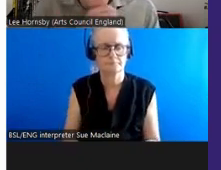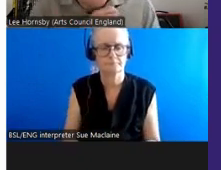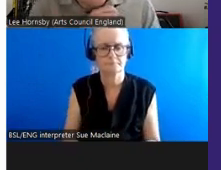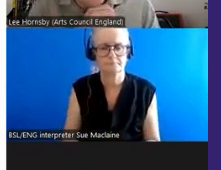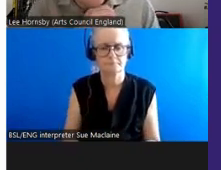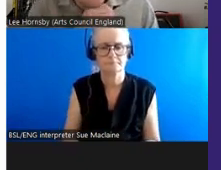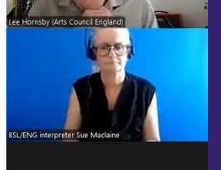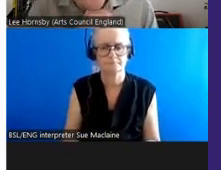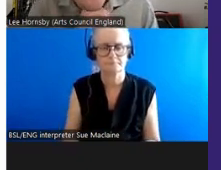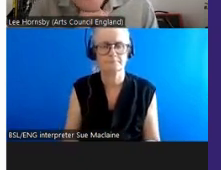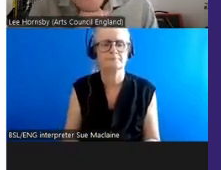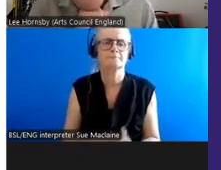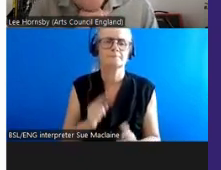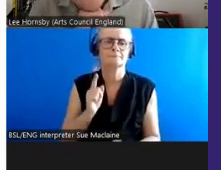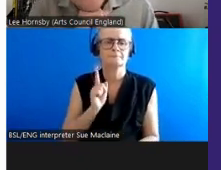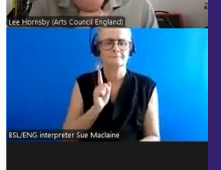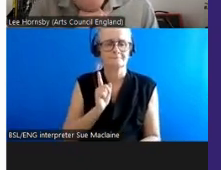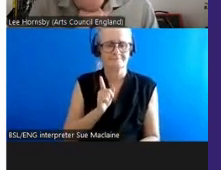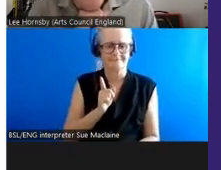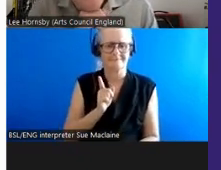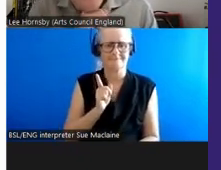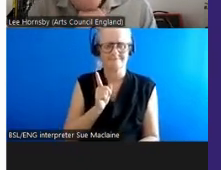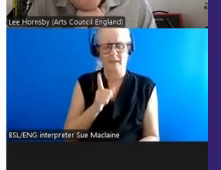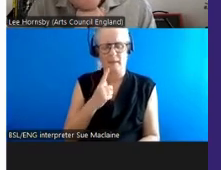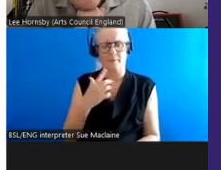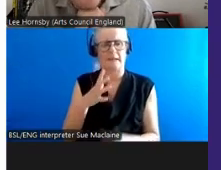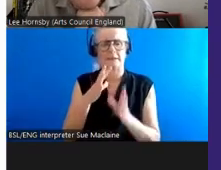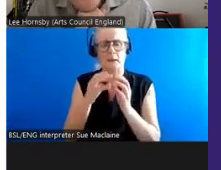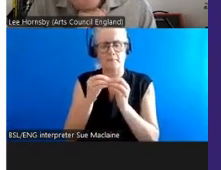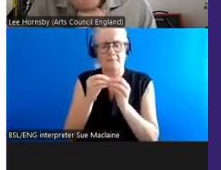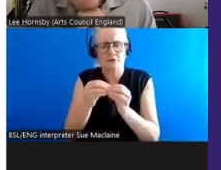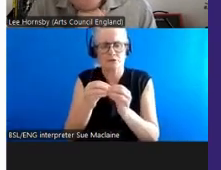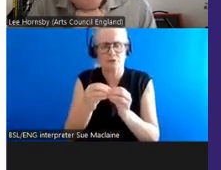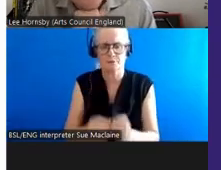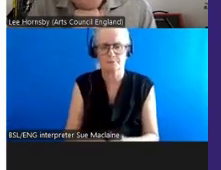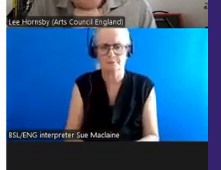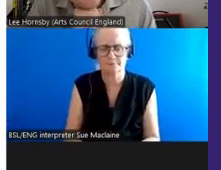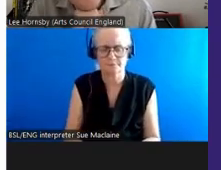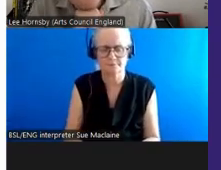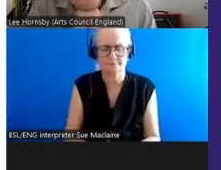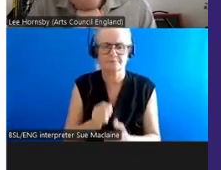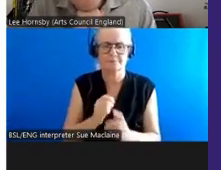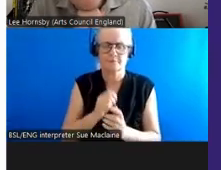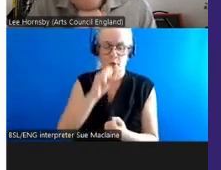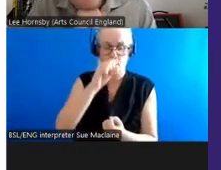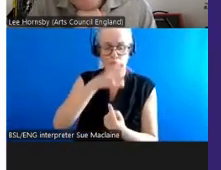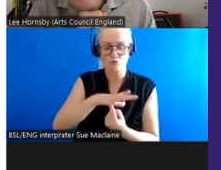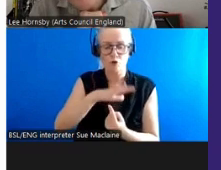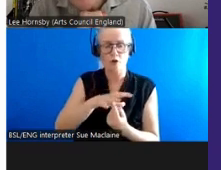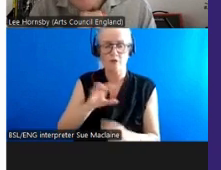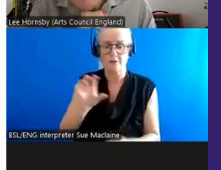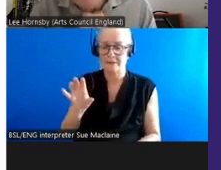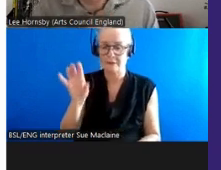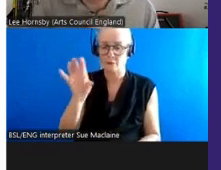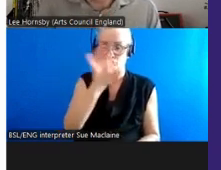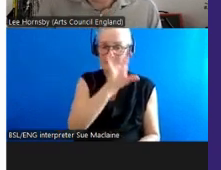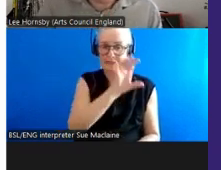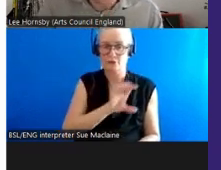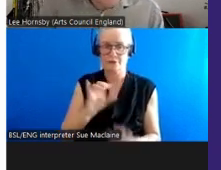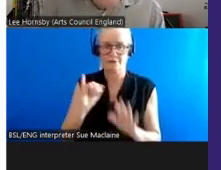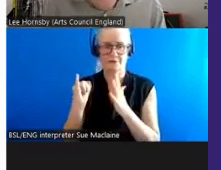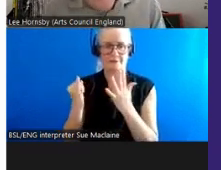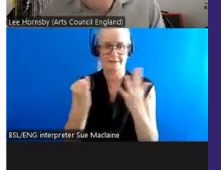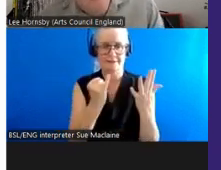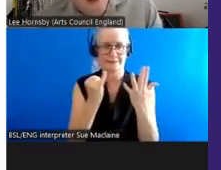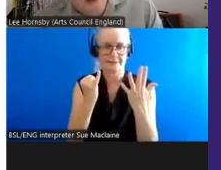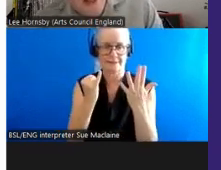so I've kind of touched on this a little bit already. So I've mentioned that those priority regions and being a real key